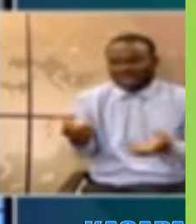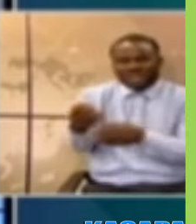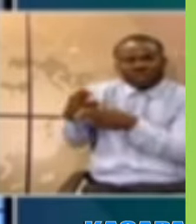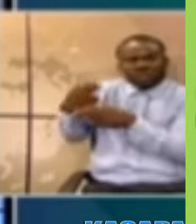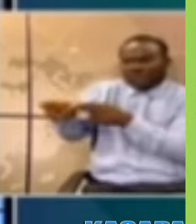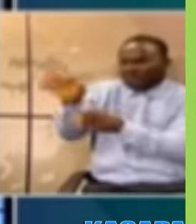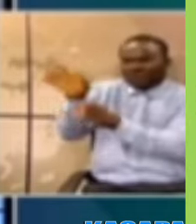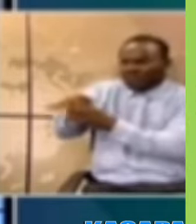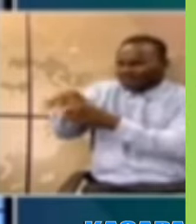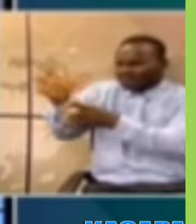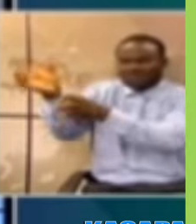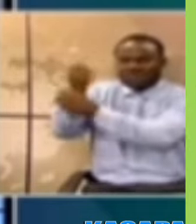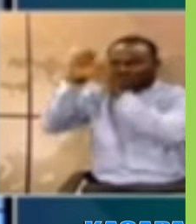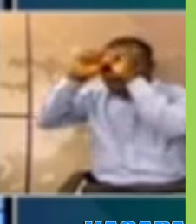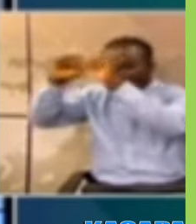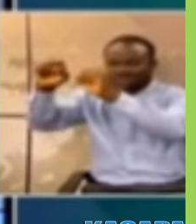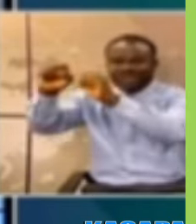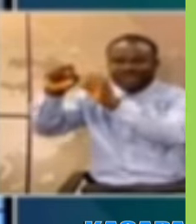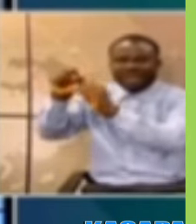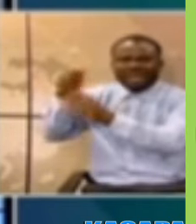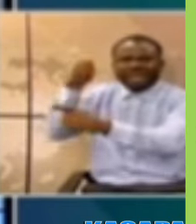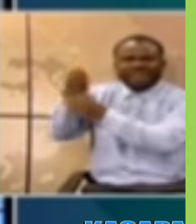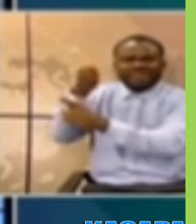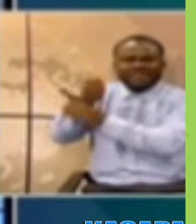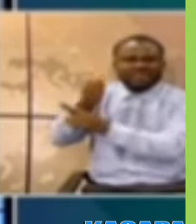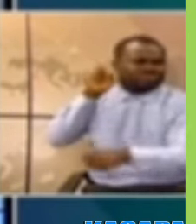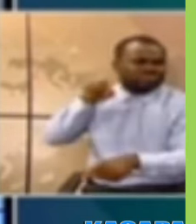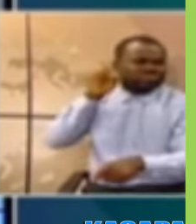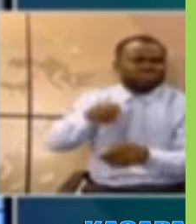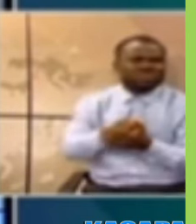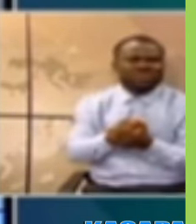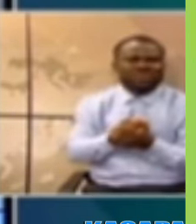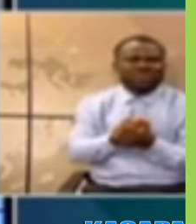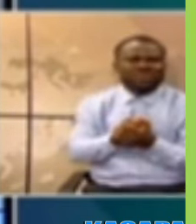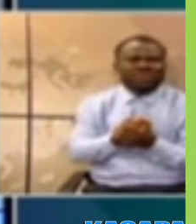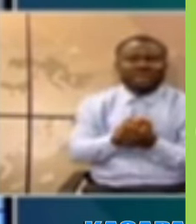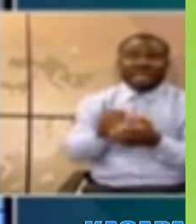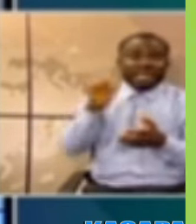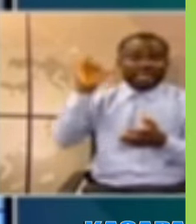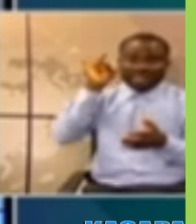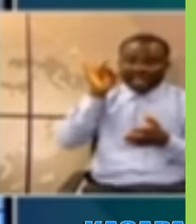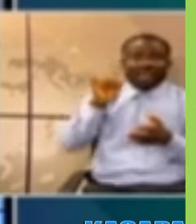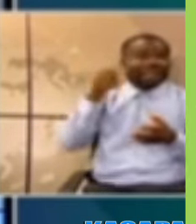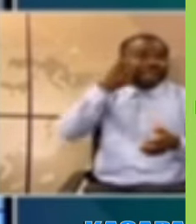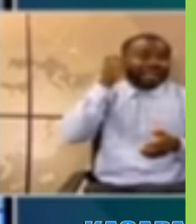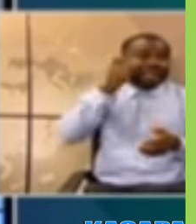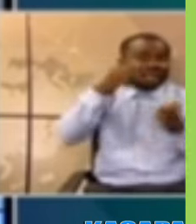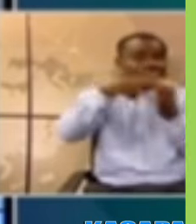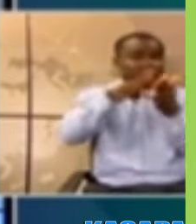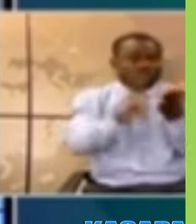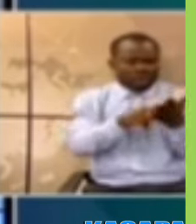na eno na me kai wo mo report bi na wo shop posi akwa na bo okuro no soa e beti won